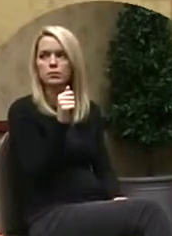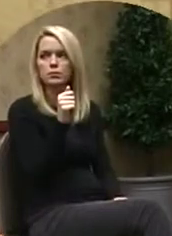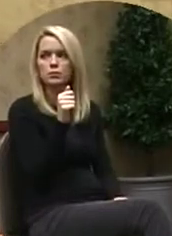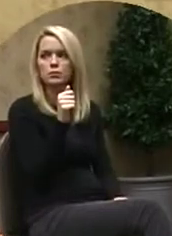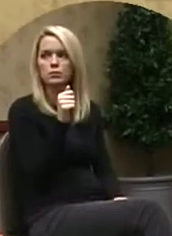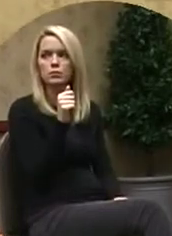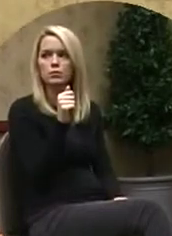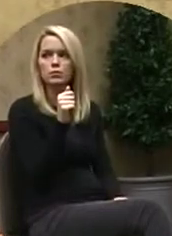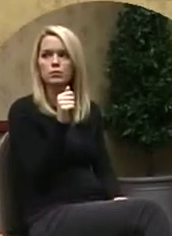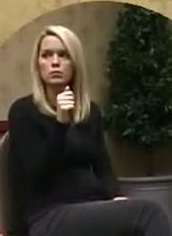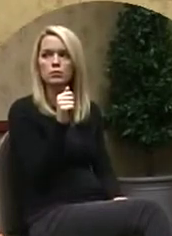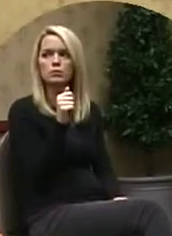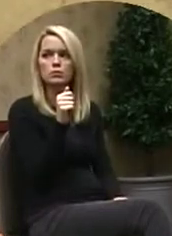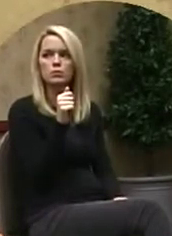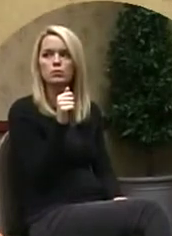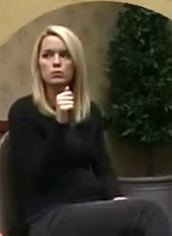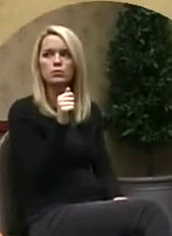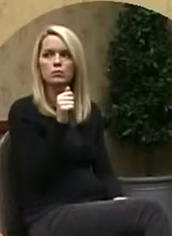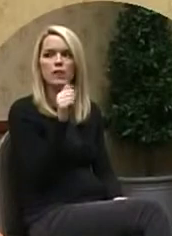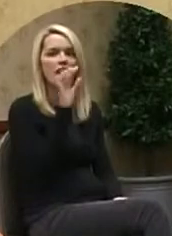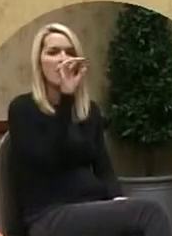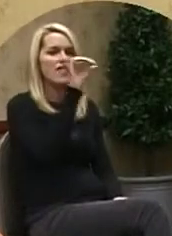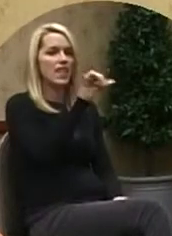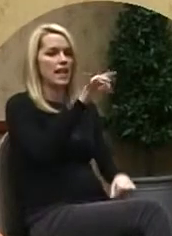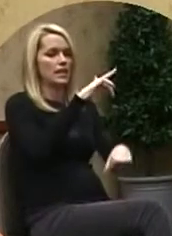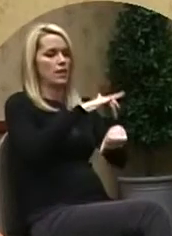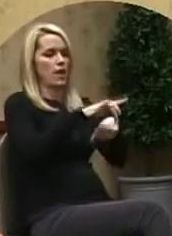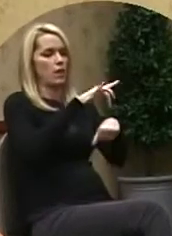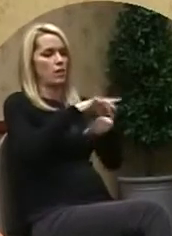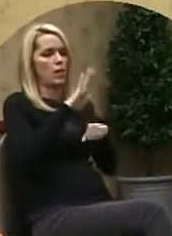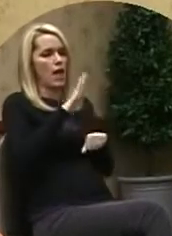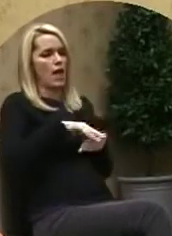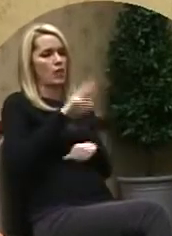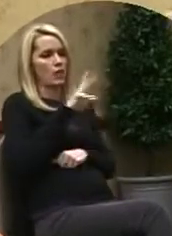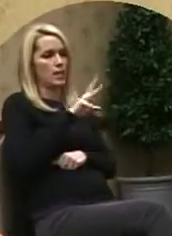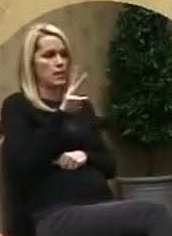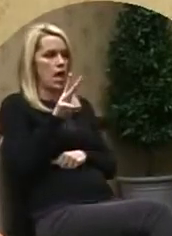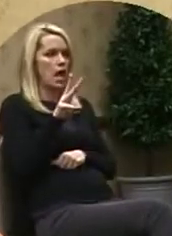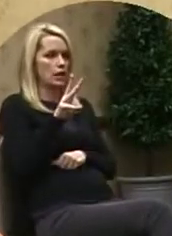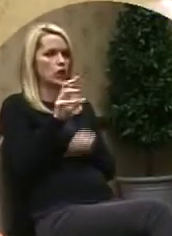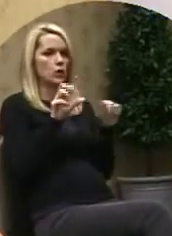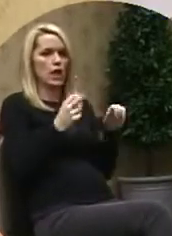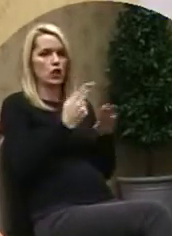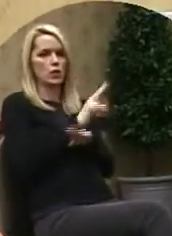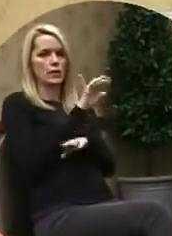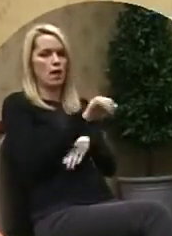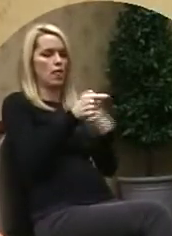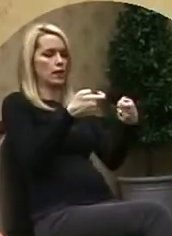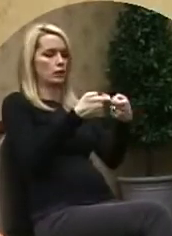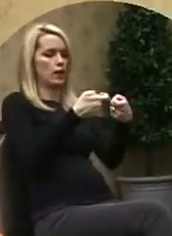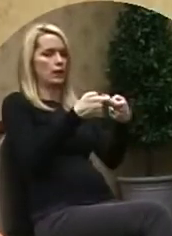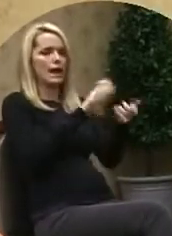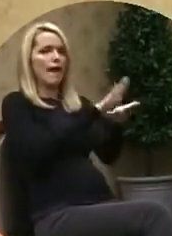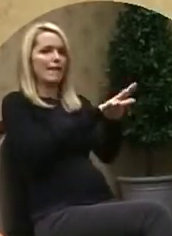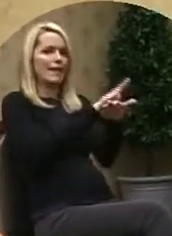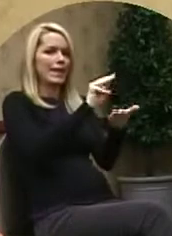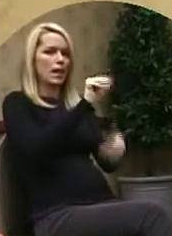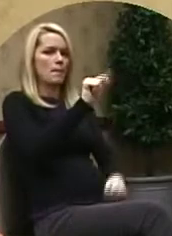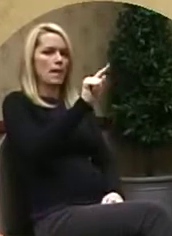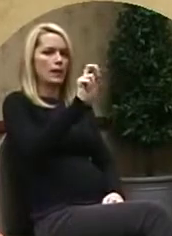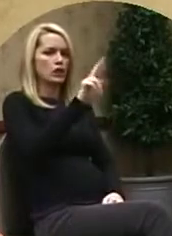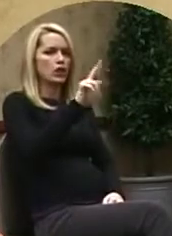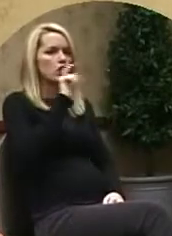These in electronic form are available at that website, and I want you to be able to use this electronically. I want you to have clean masters, and there's no point in